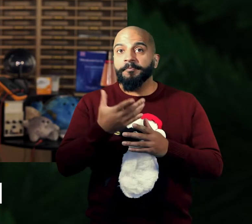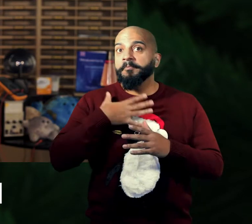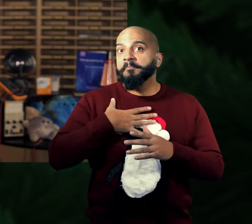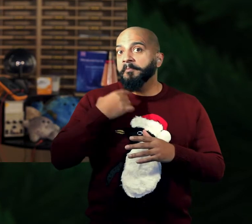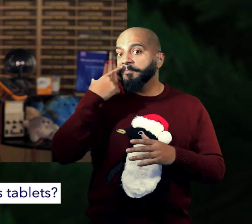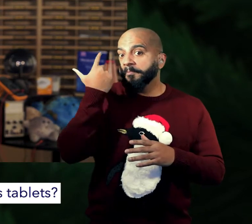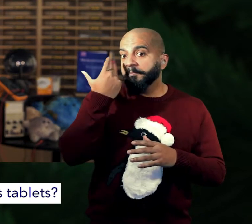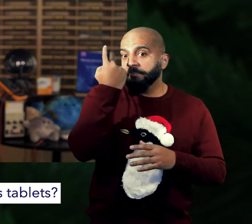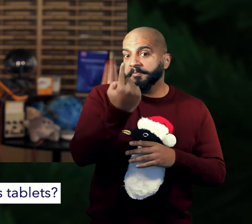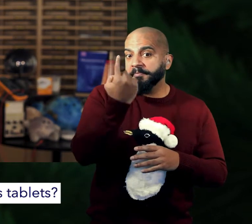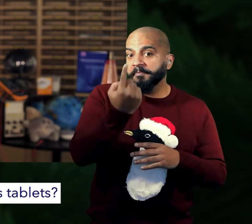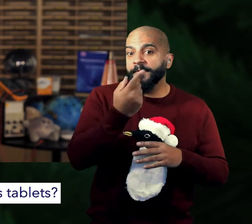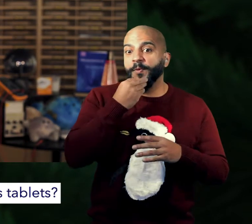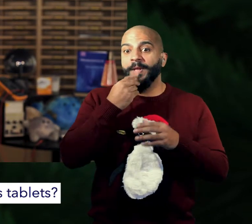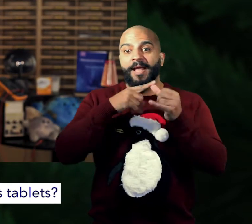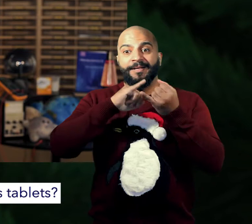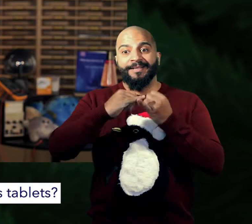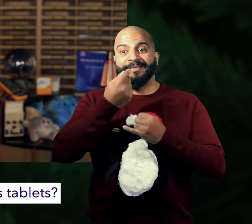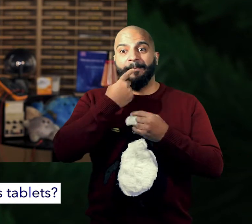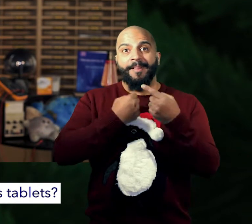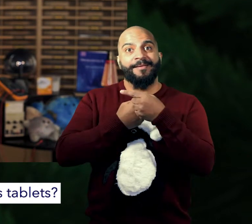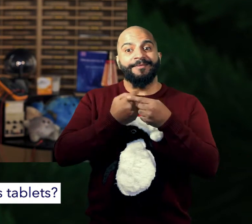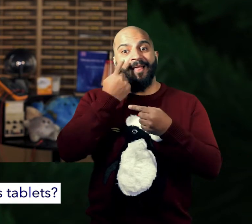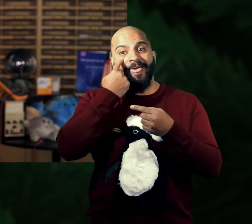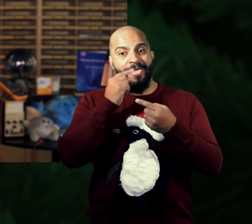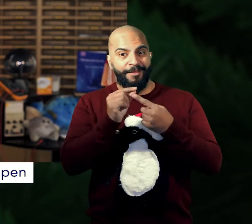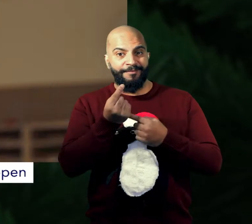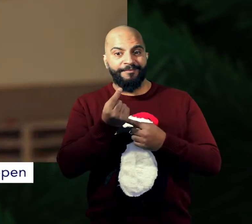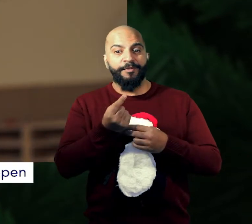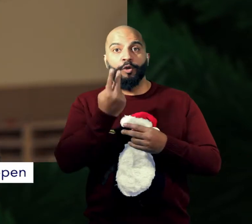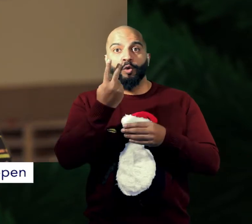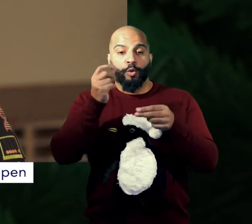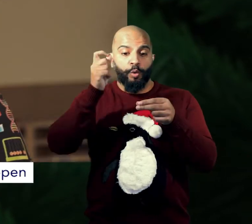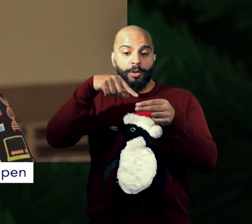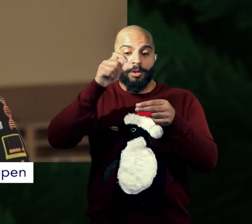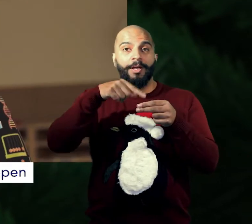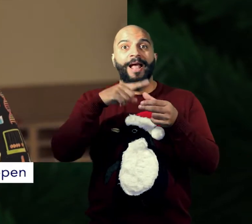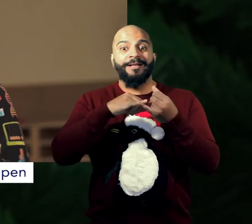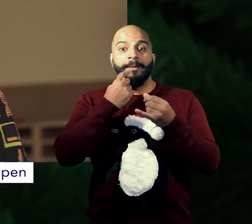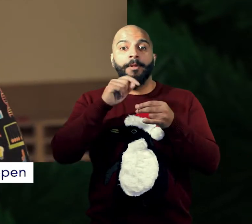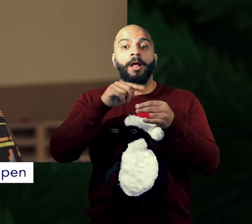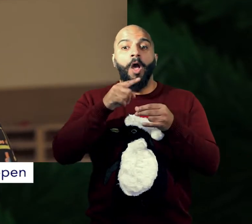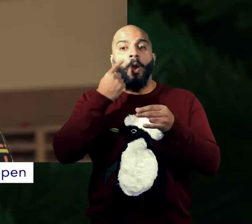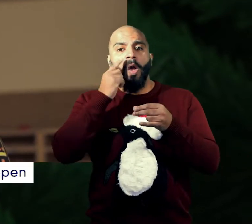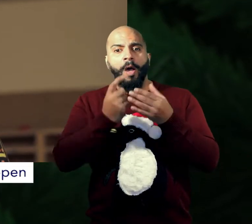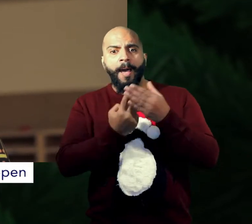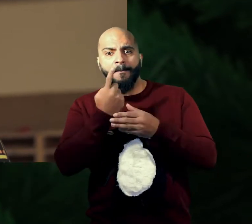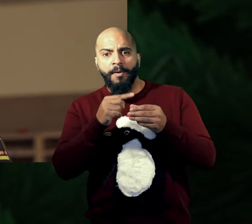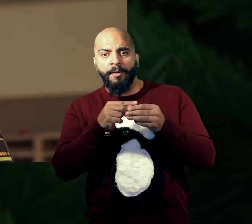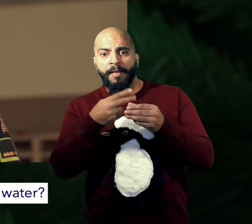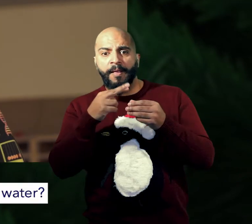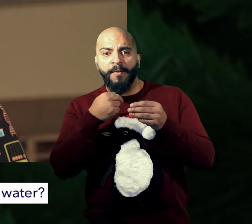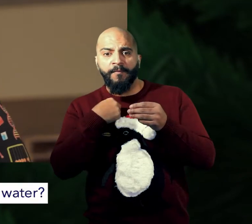to wonder, what would happen if I used 2 Alka Seltzer tablets? You might be wondering what would happen if I break them into smaller